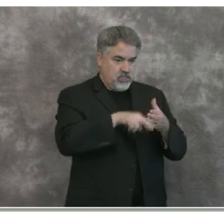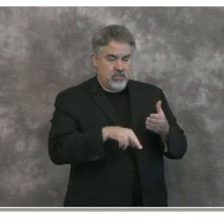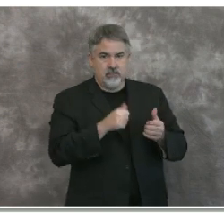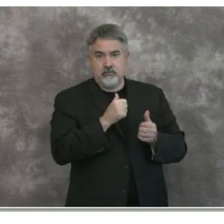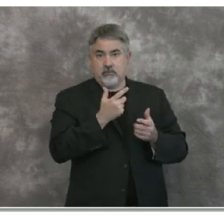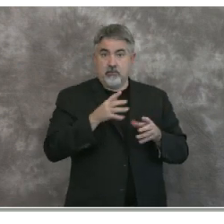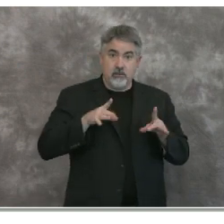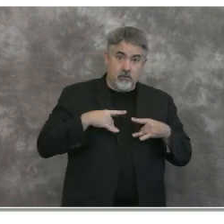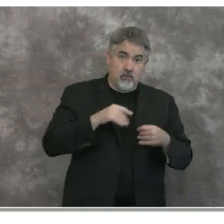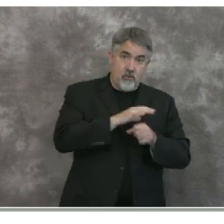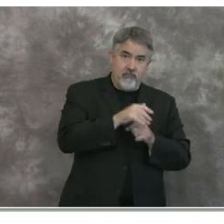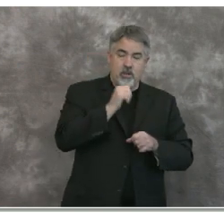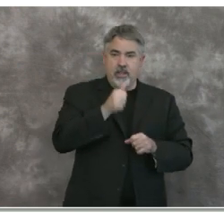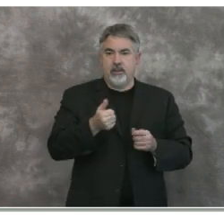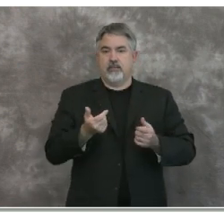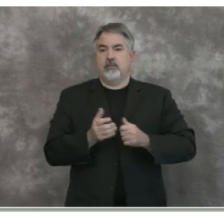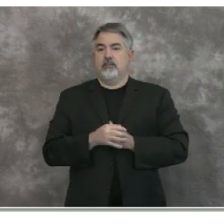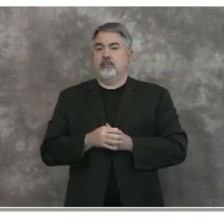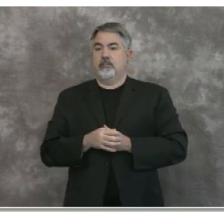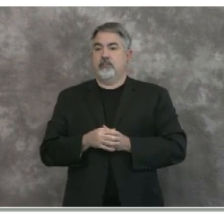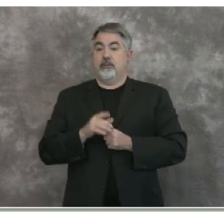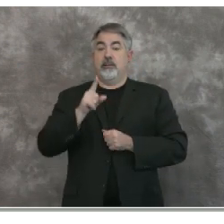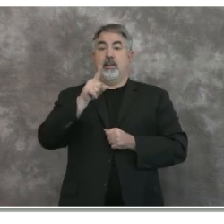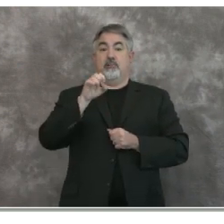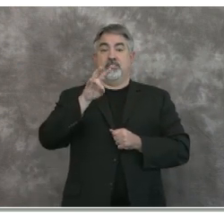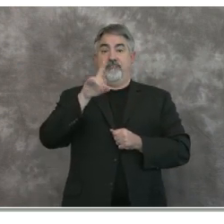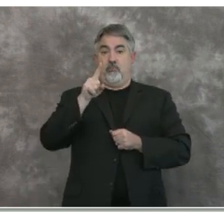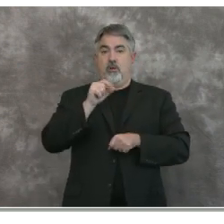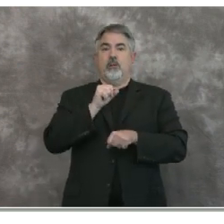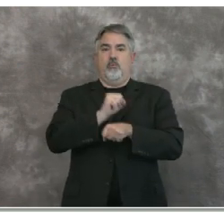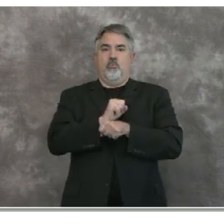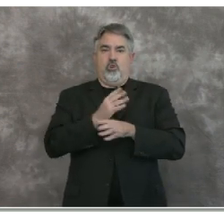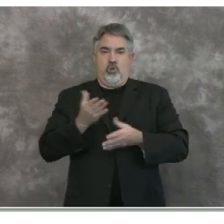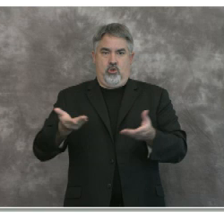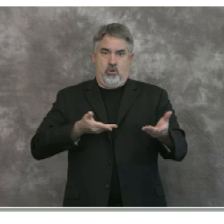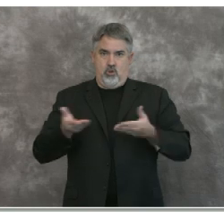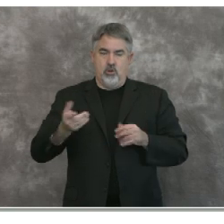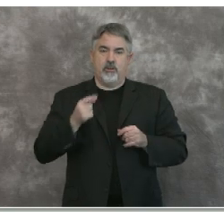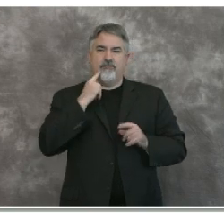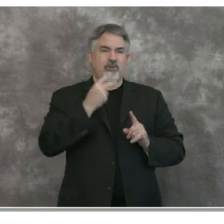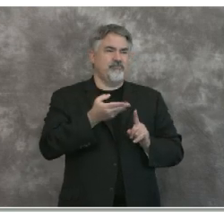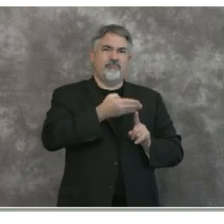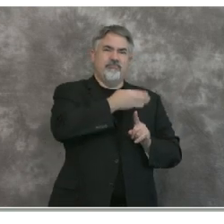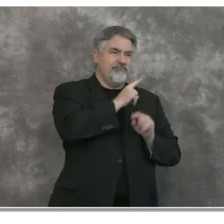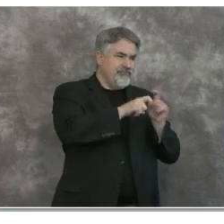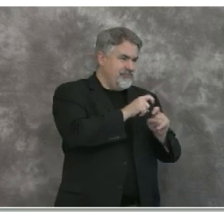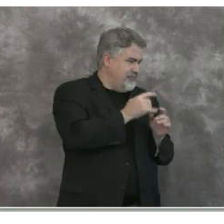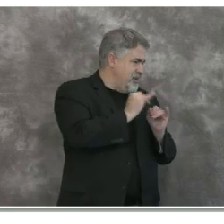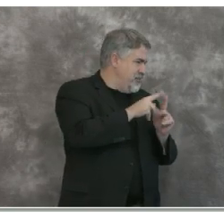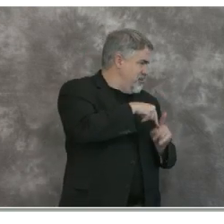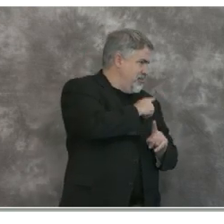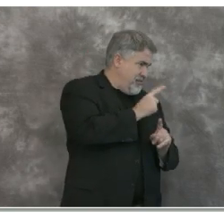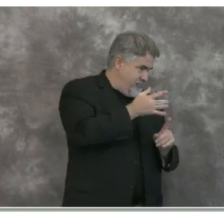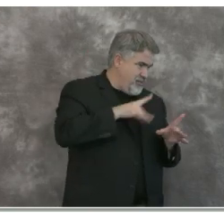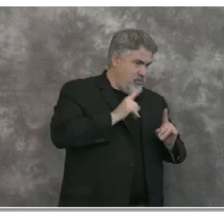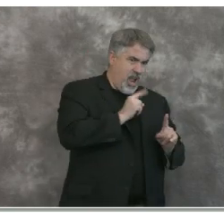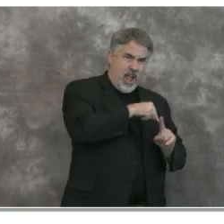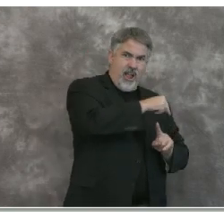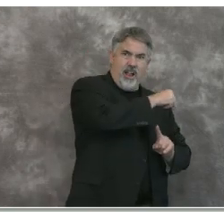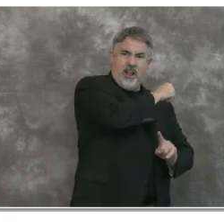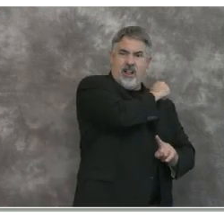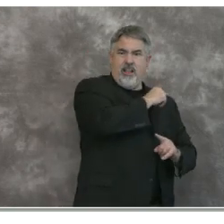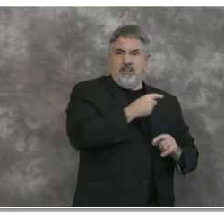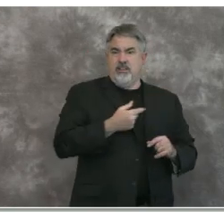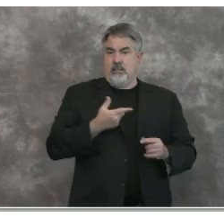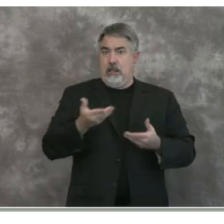who are out, trained, staffed, working. We have a whole group of them that are in the onboarding and training process, and so we expect this number to